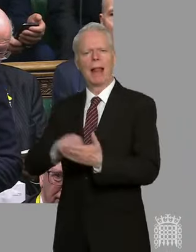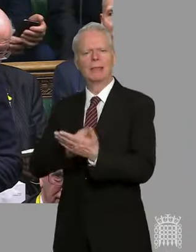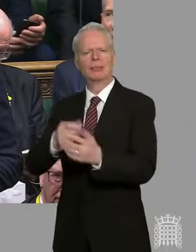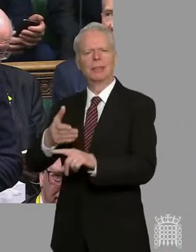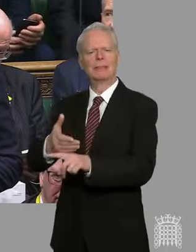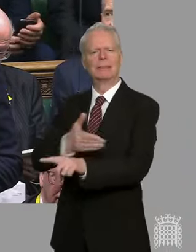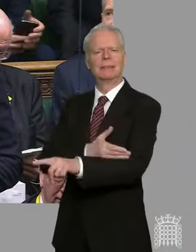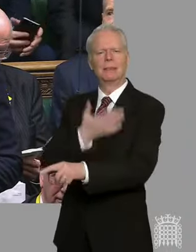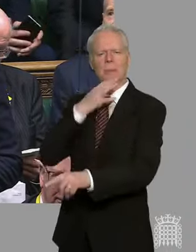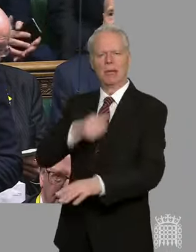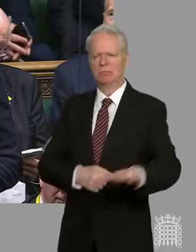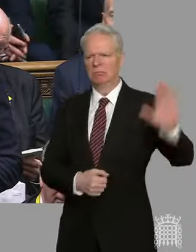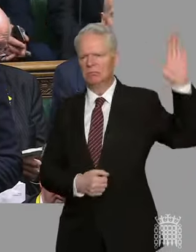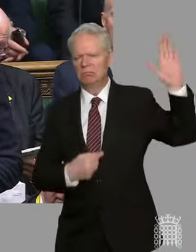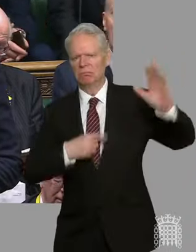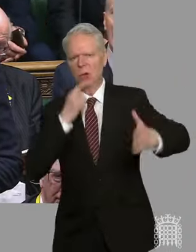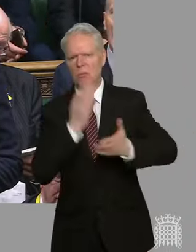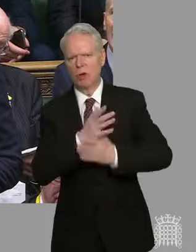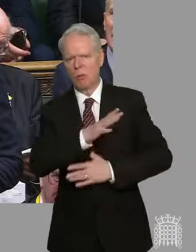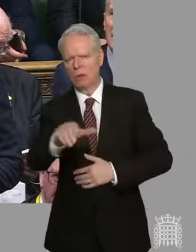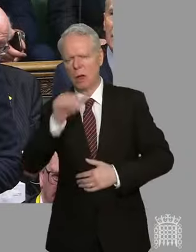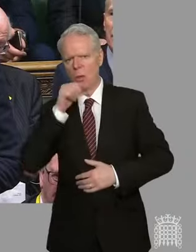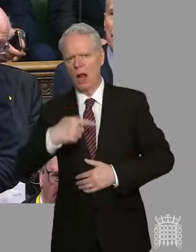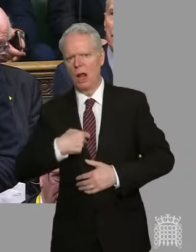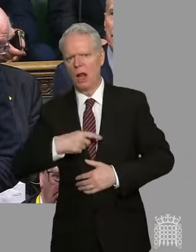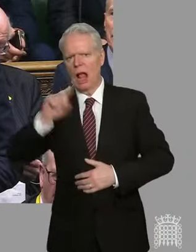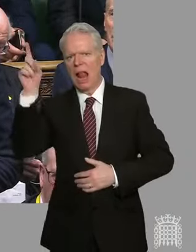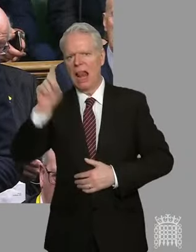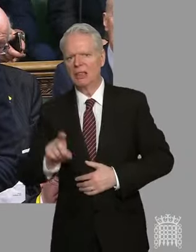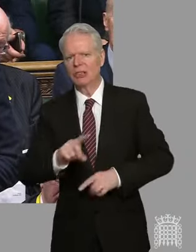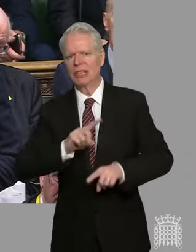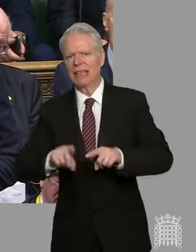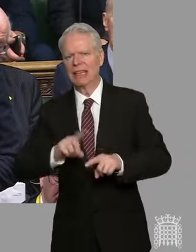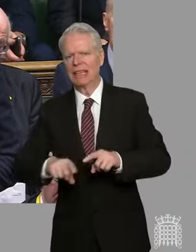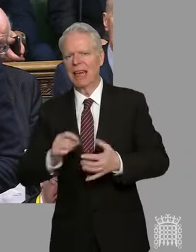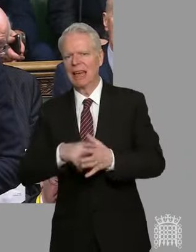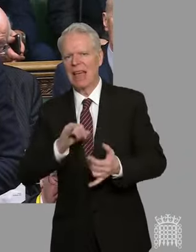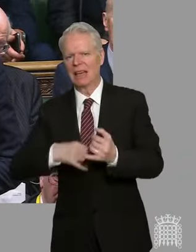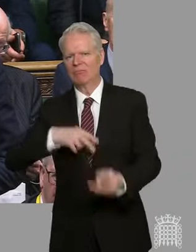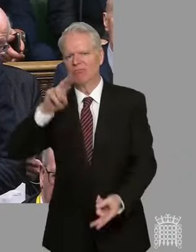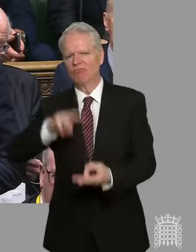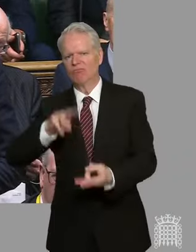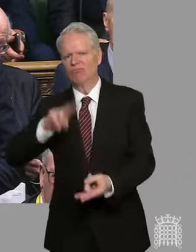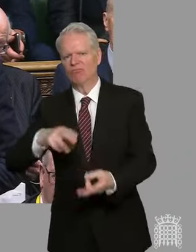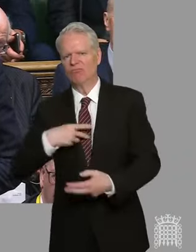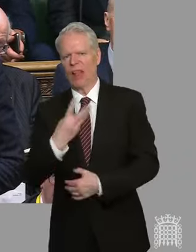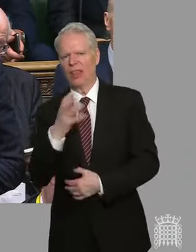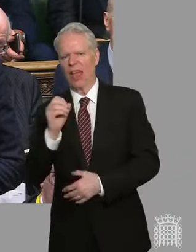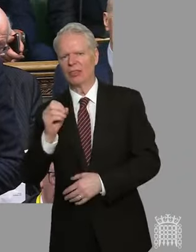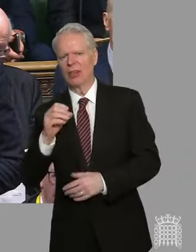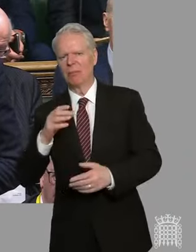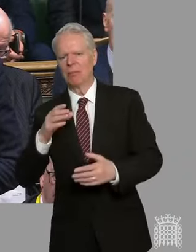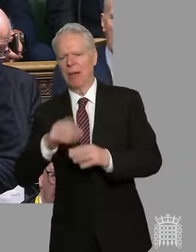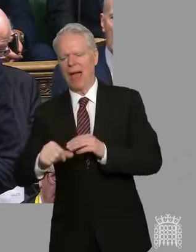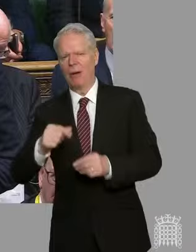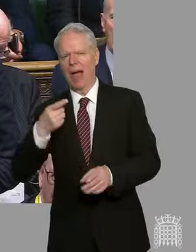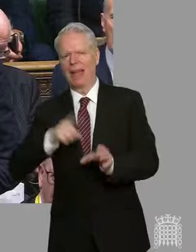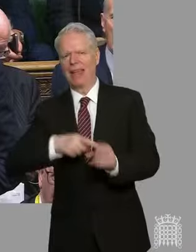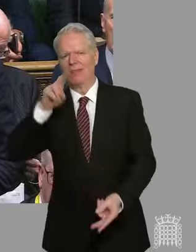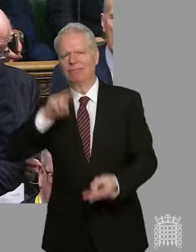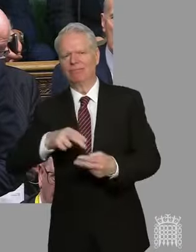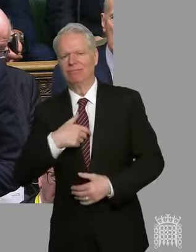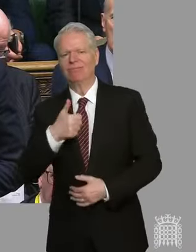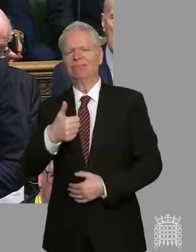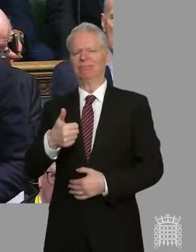may I ask, is the failure to keep that promise a consequence of government incompetency, or have the Labour Party been